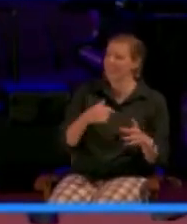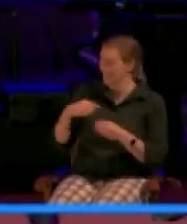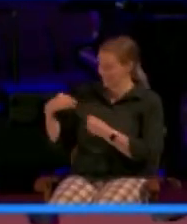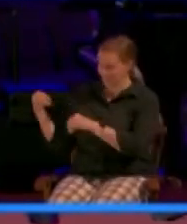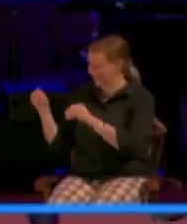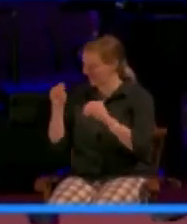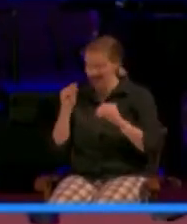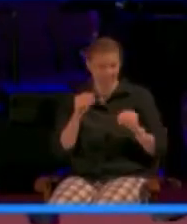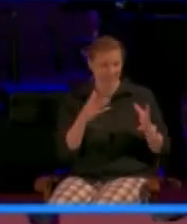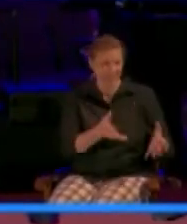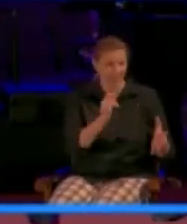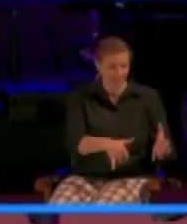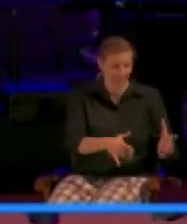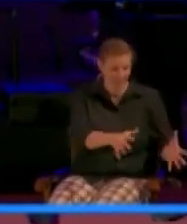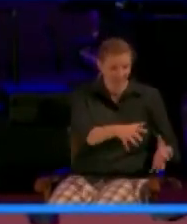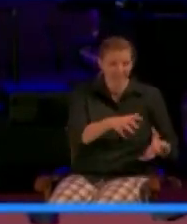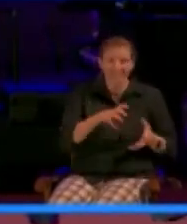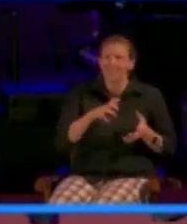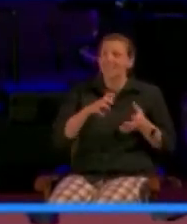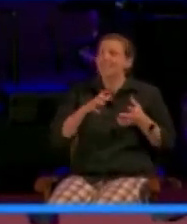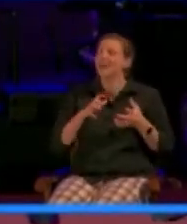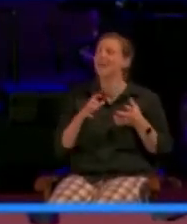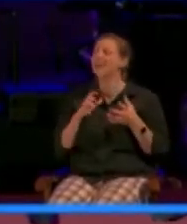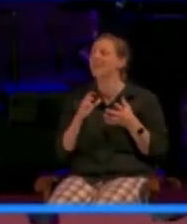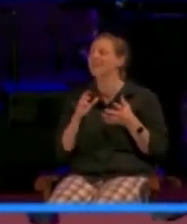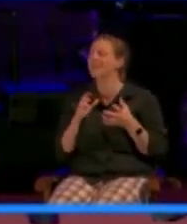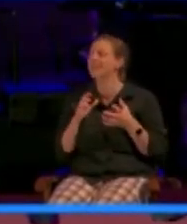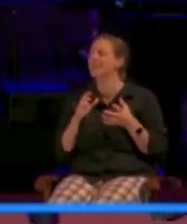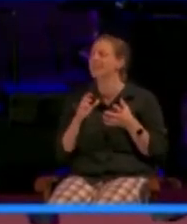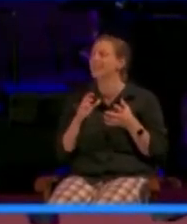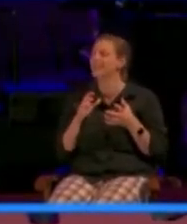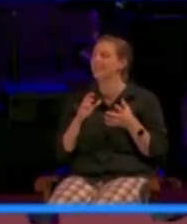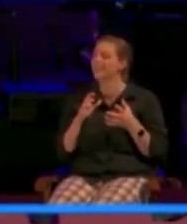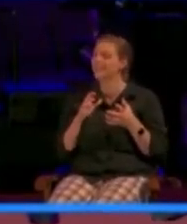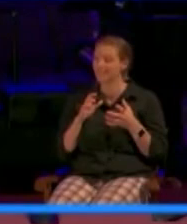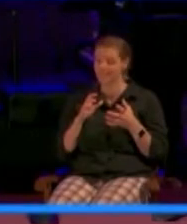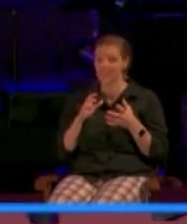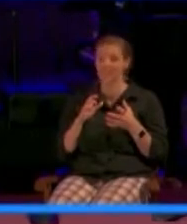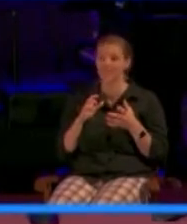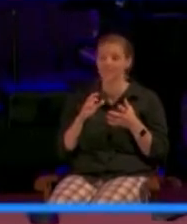I had dreams, not of making money, but I'll tell you what I had dreamt since I was a little bitty boy, about